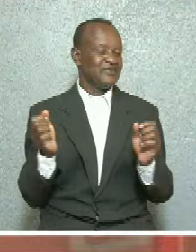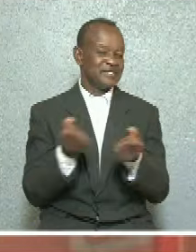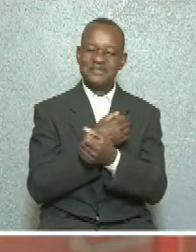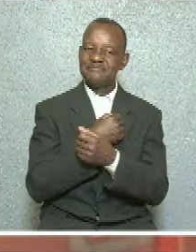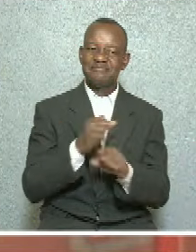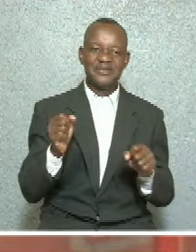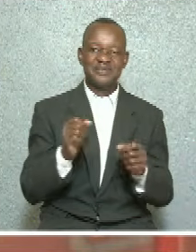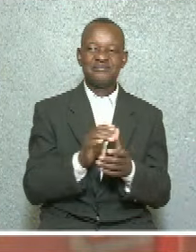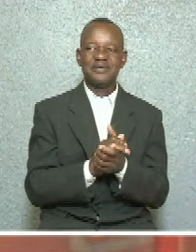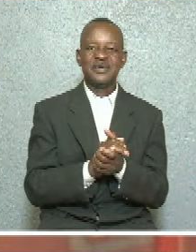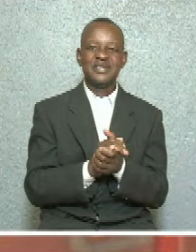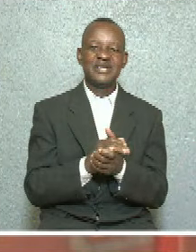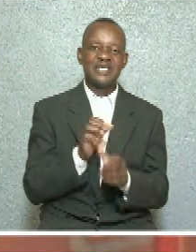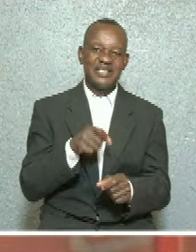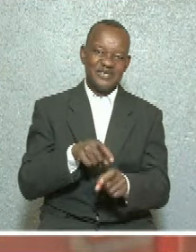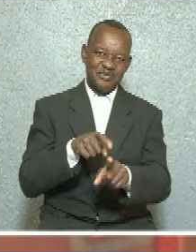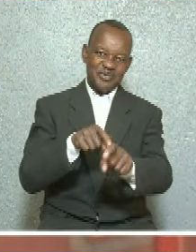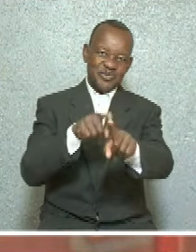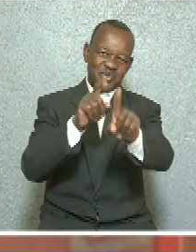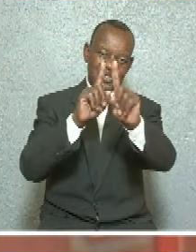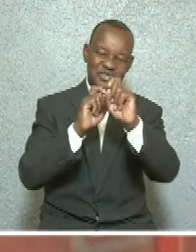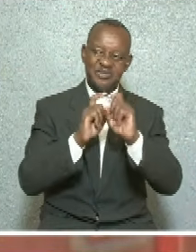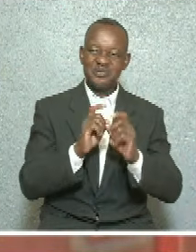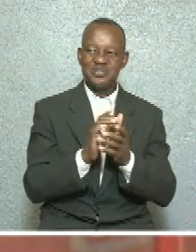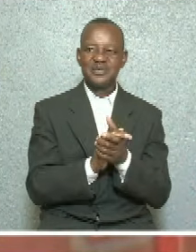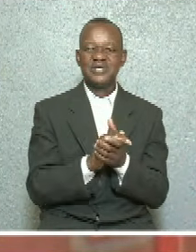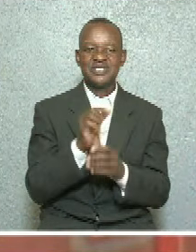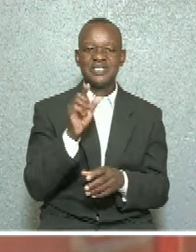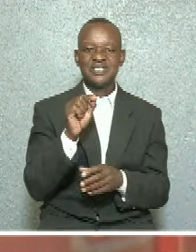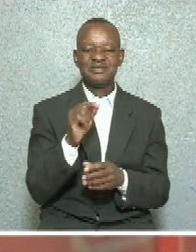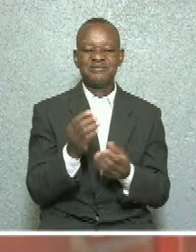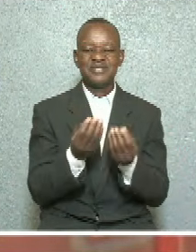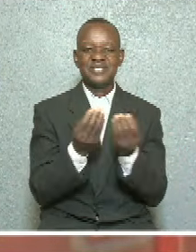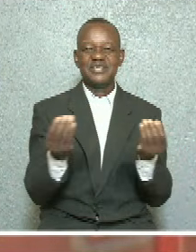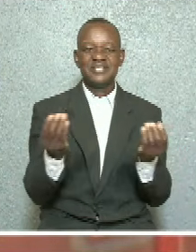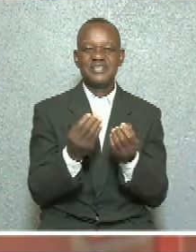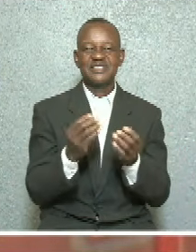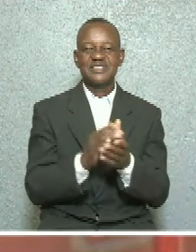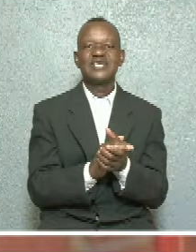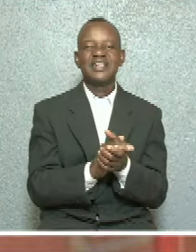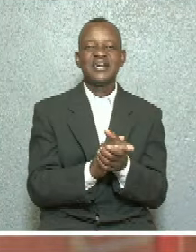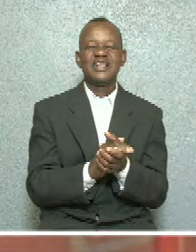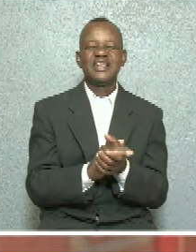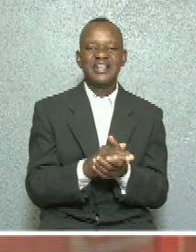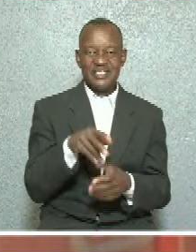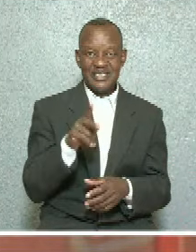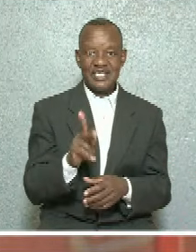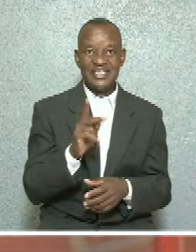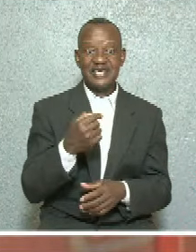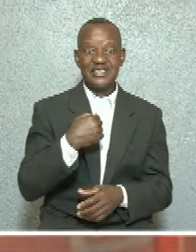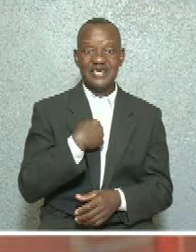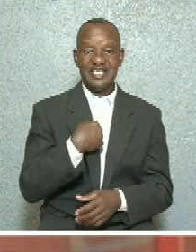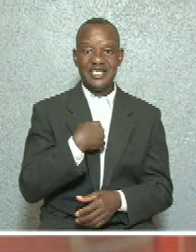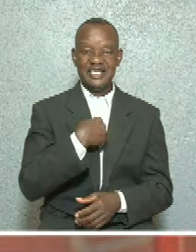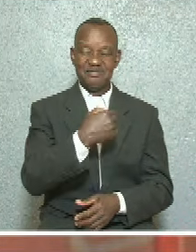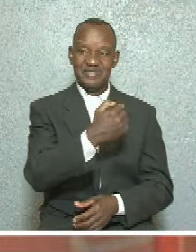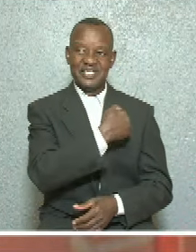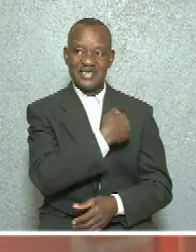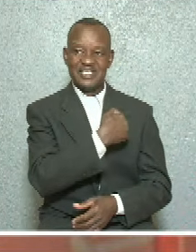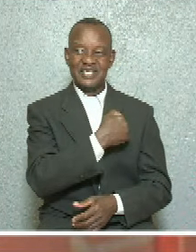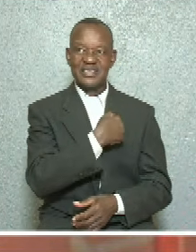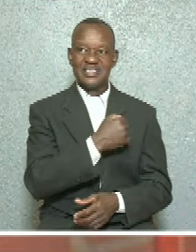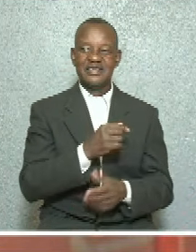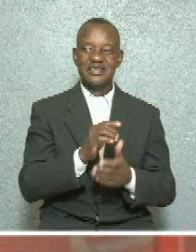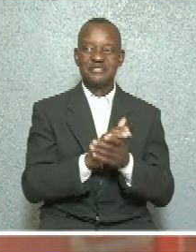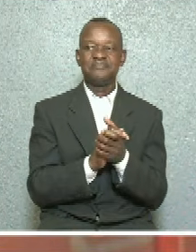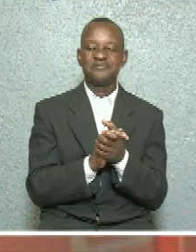was always a contradicting story. So they always chased me back. So nonetheless, I was very persistent. I was